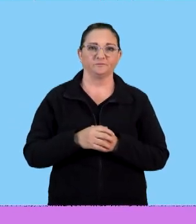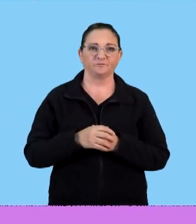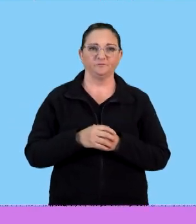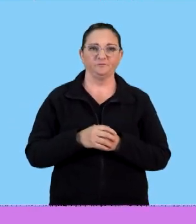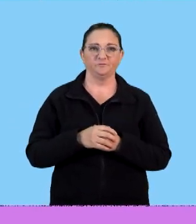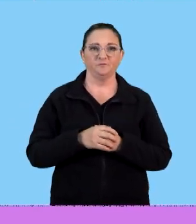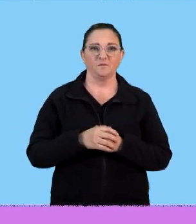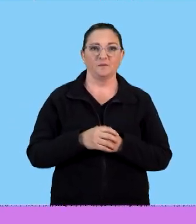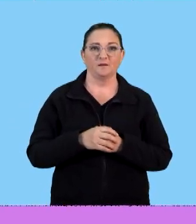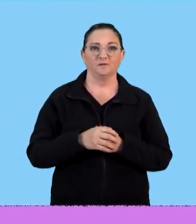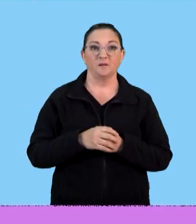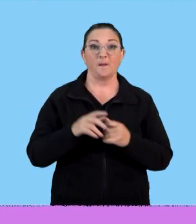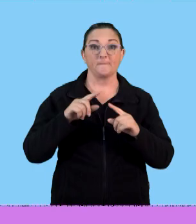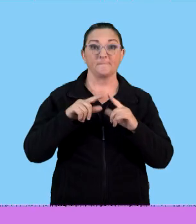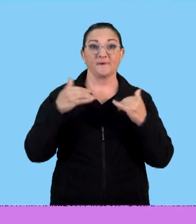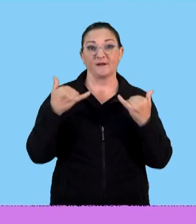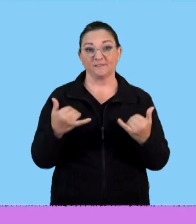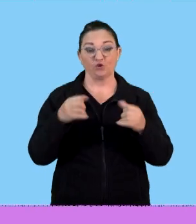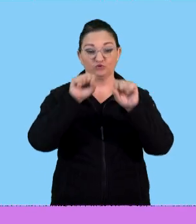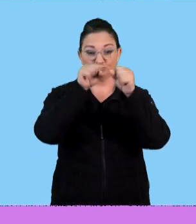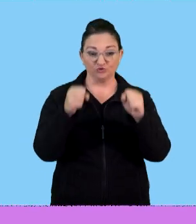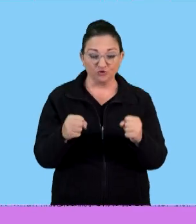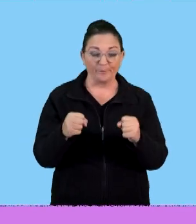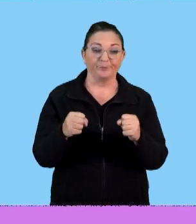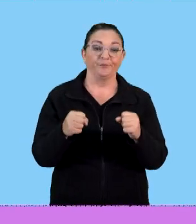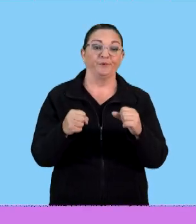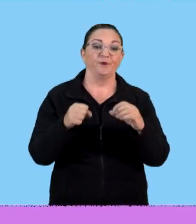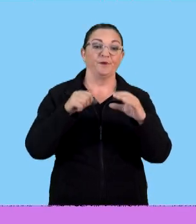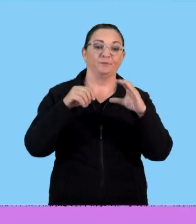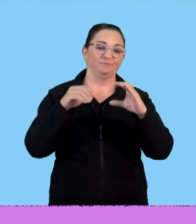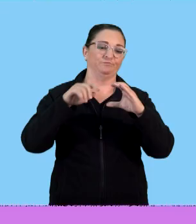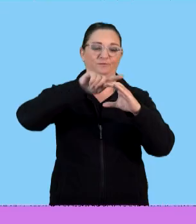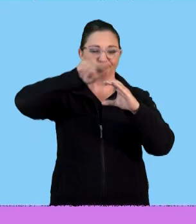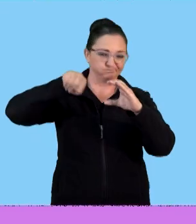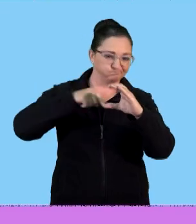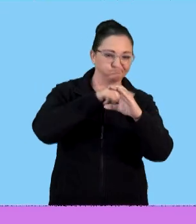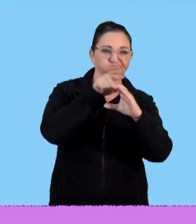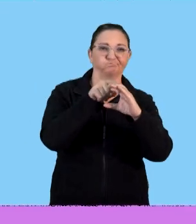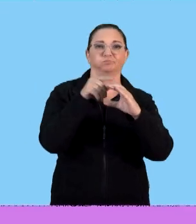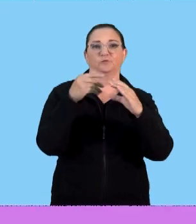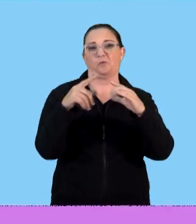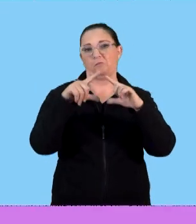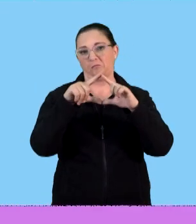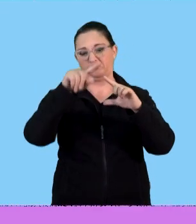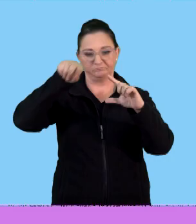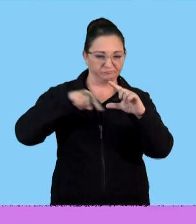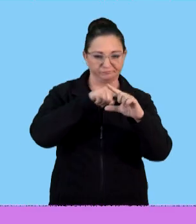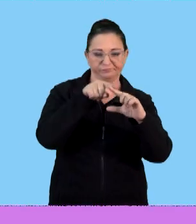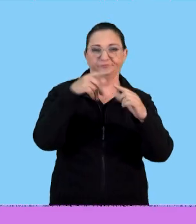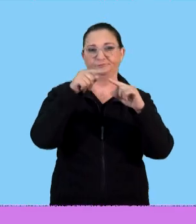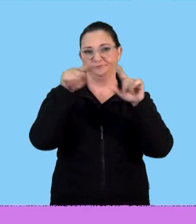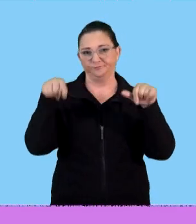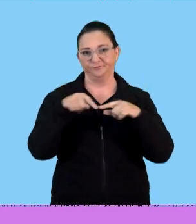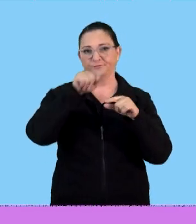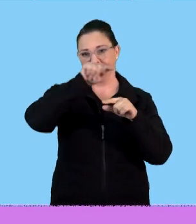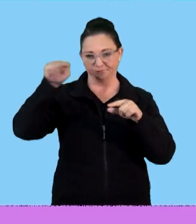or length around the boundary of a shape, right? Around the